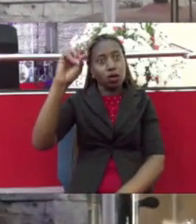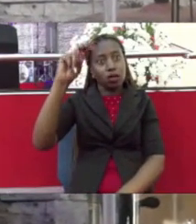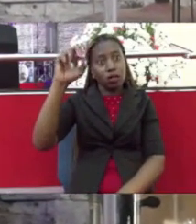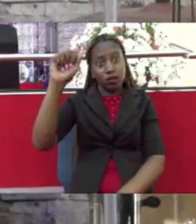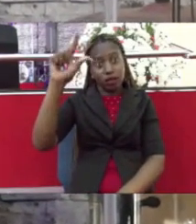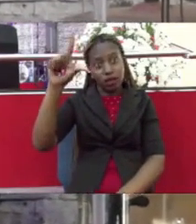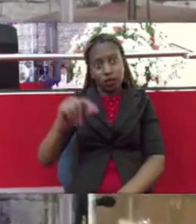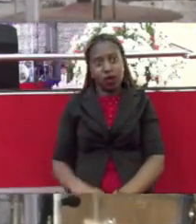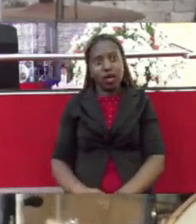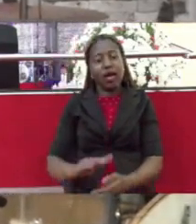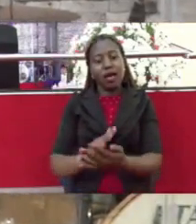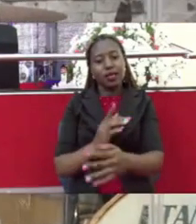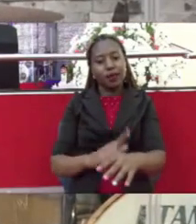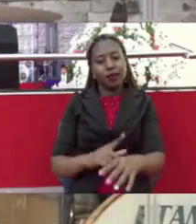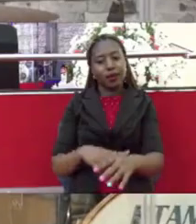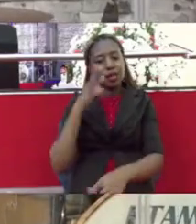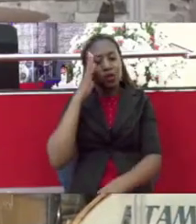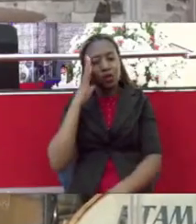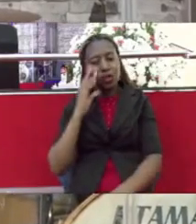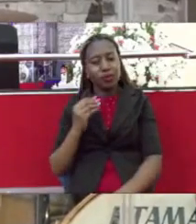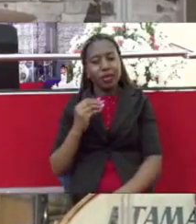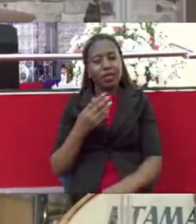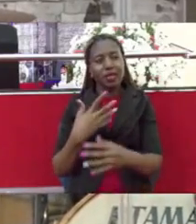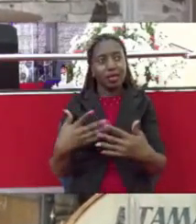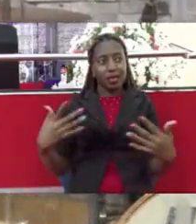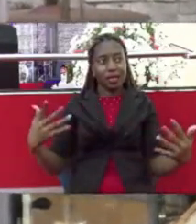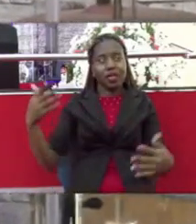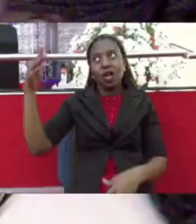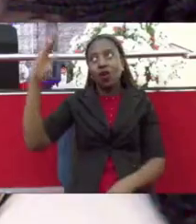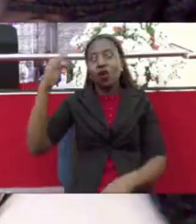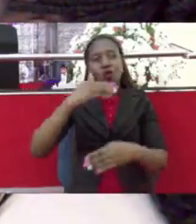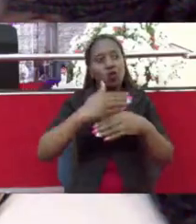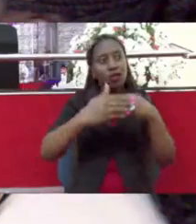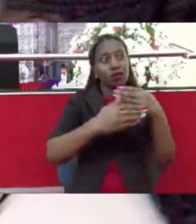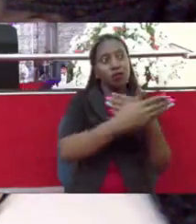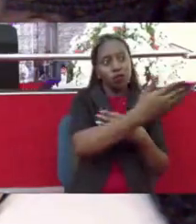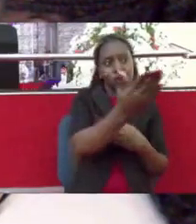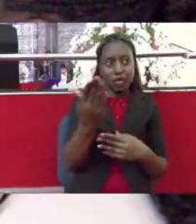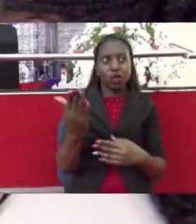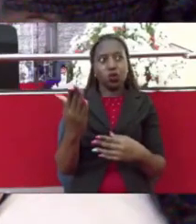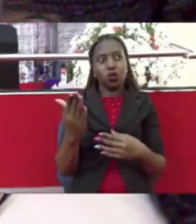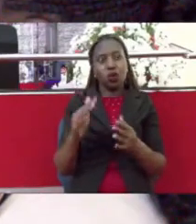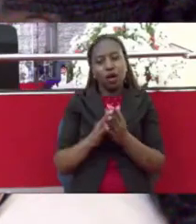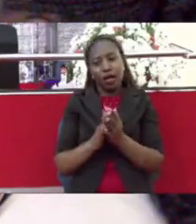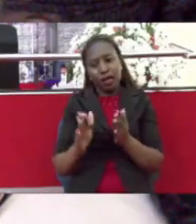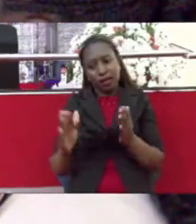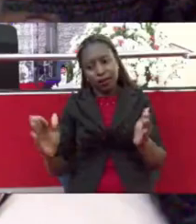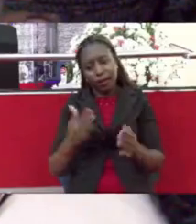mwingine wakati unapitia mambo, God is building capacity in us. Mungu anapanua uwezo kwako.